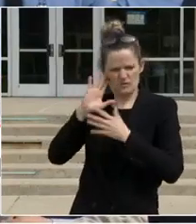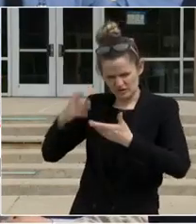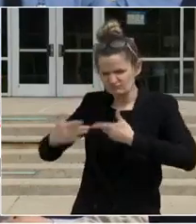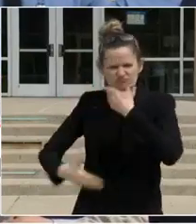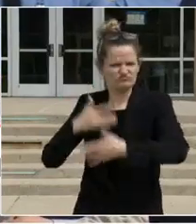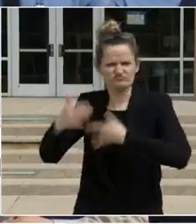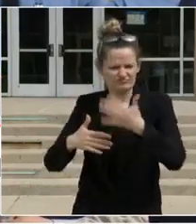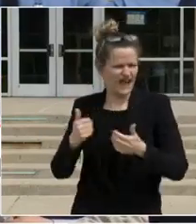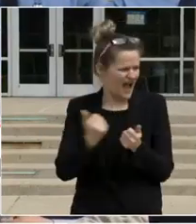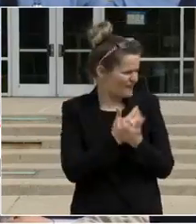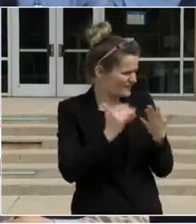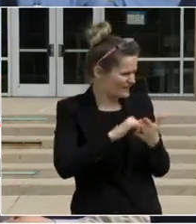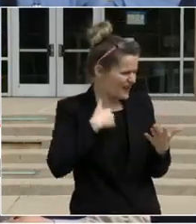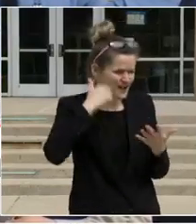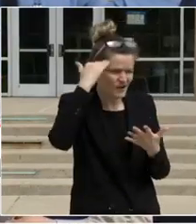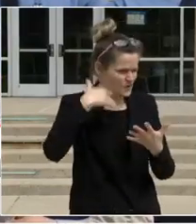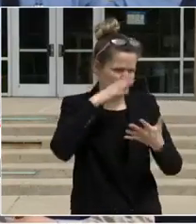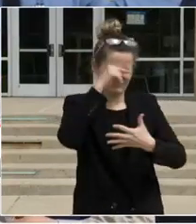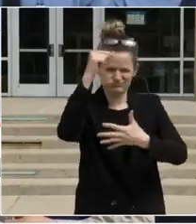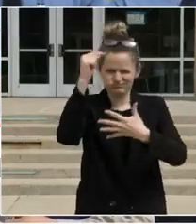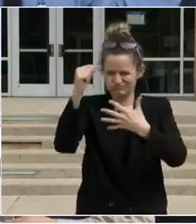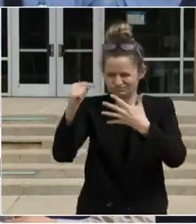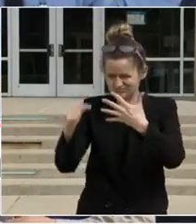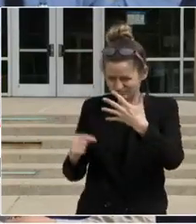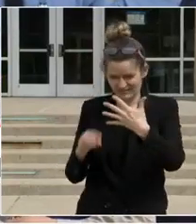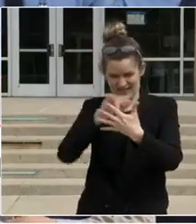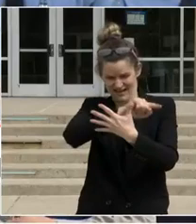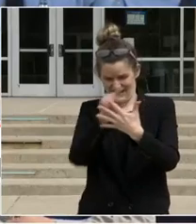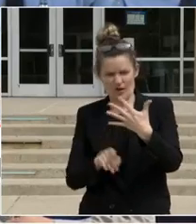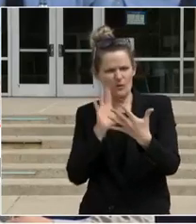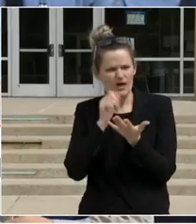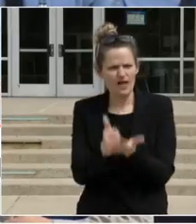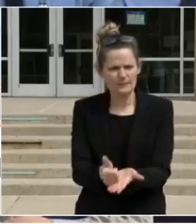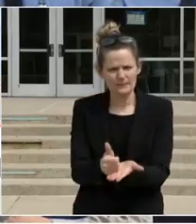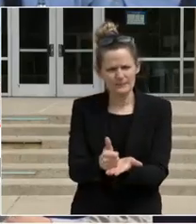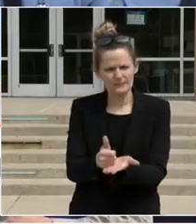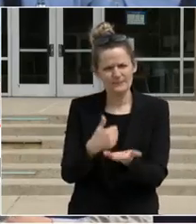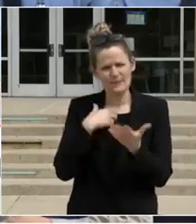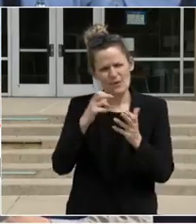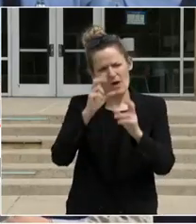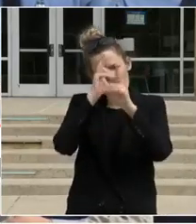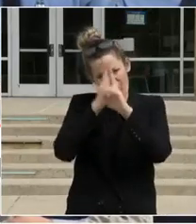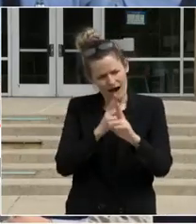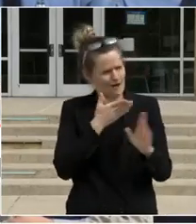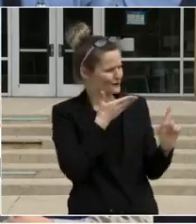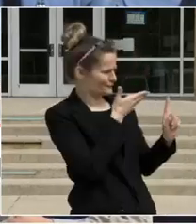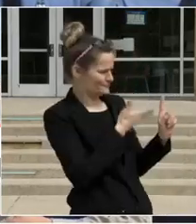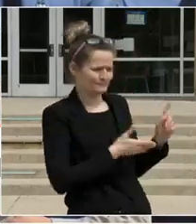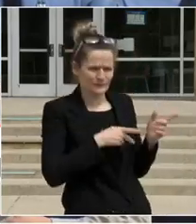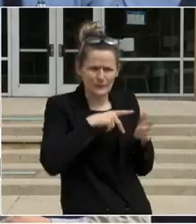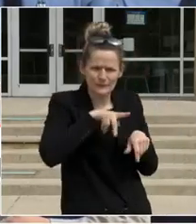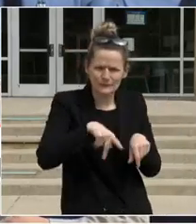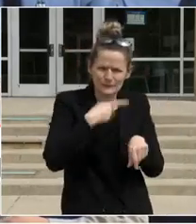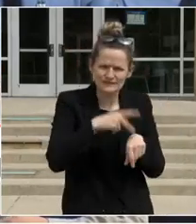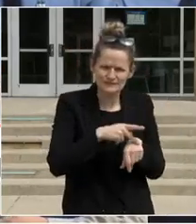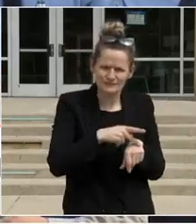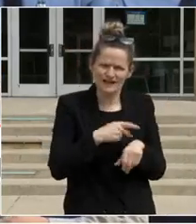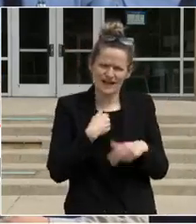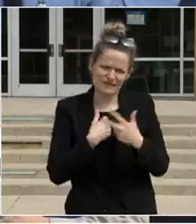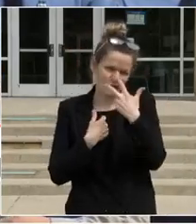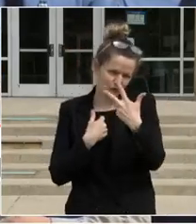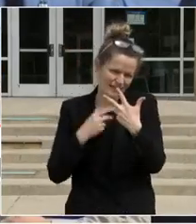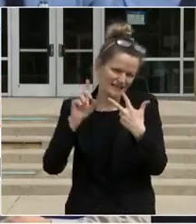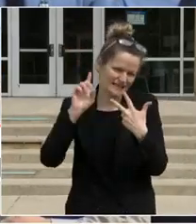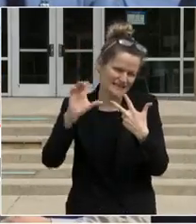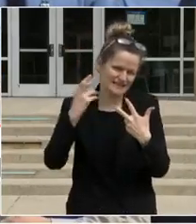that. I would now like to honor principals at the top 3 D.C. public schools, high schools, for Berluce Senior High